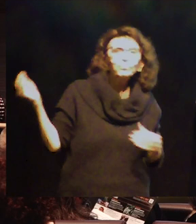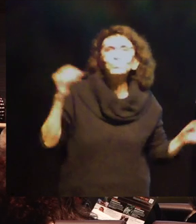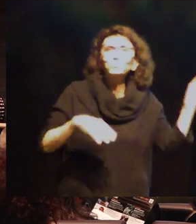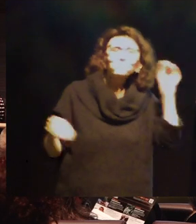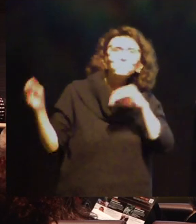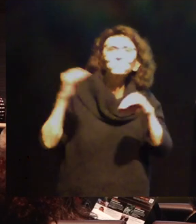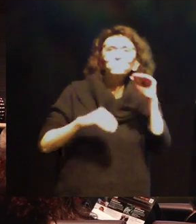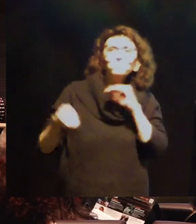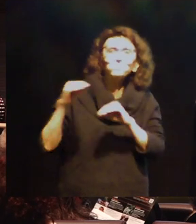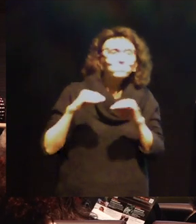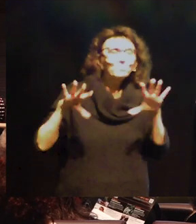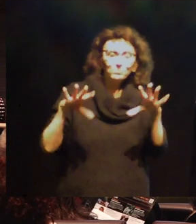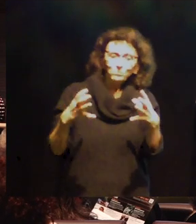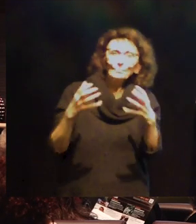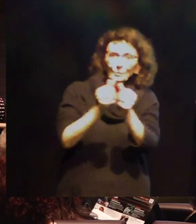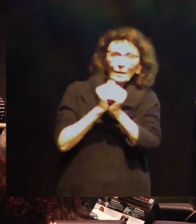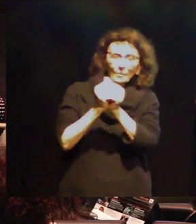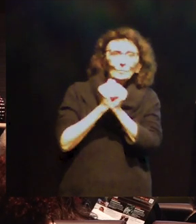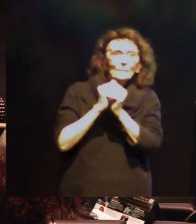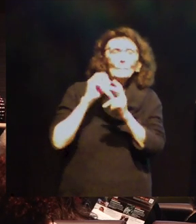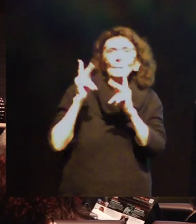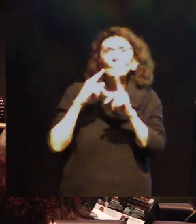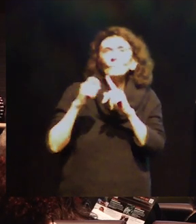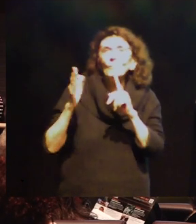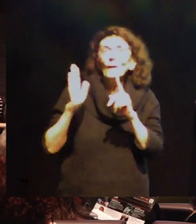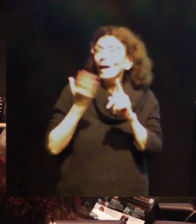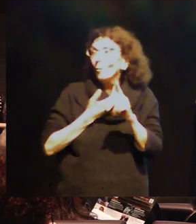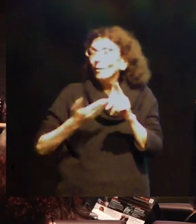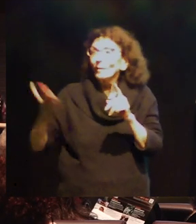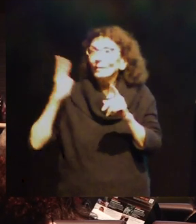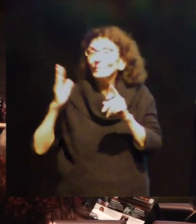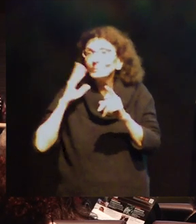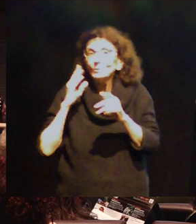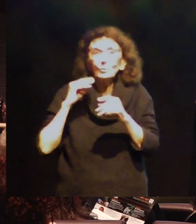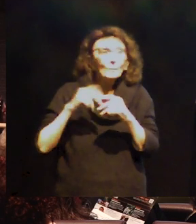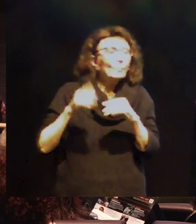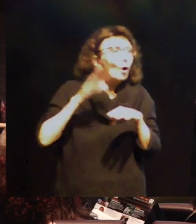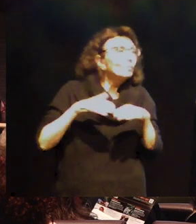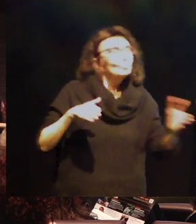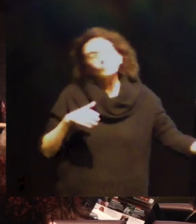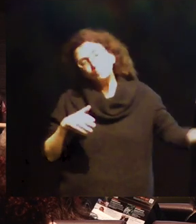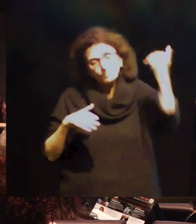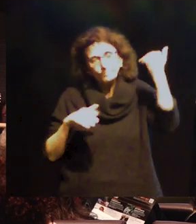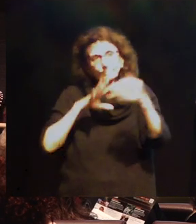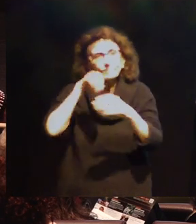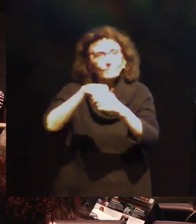up, you know, people from the past, people from the street,